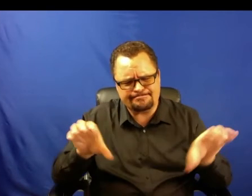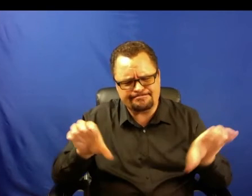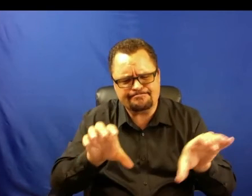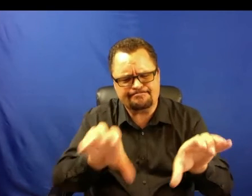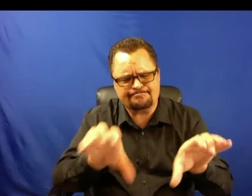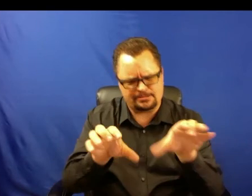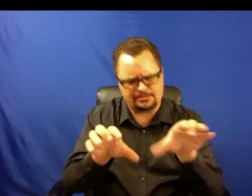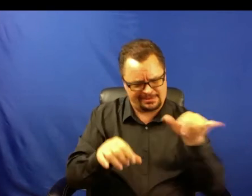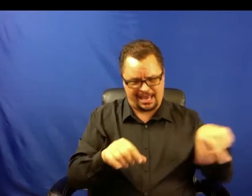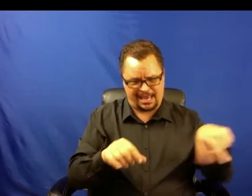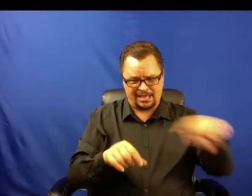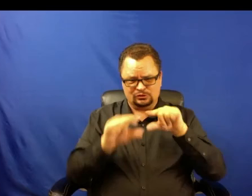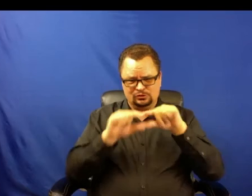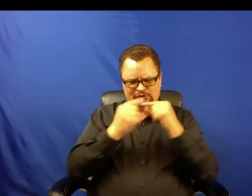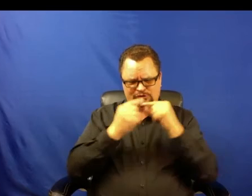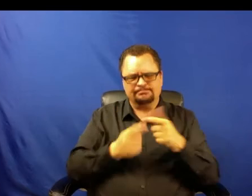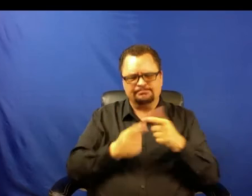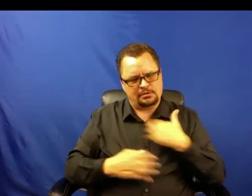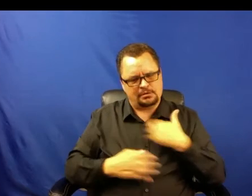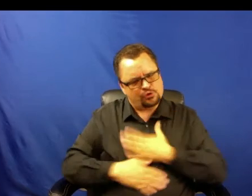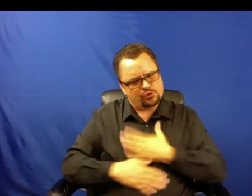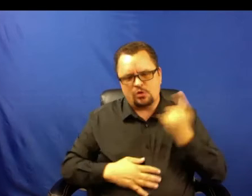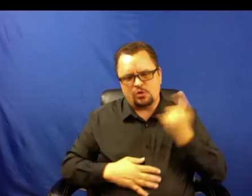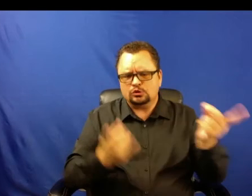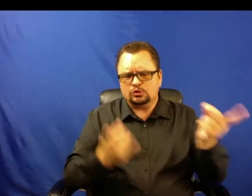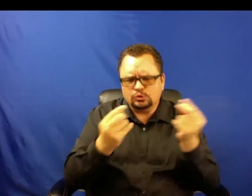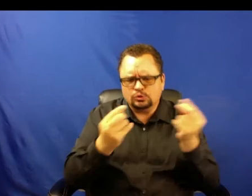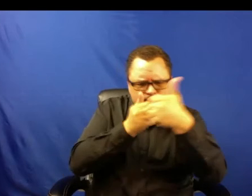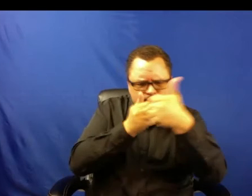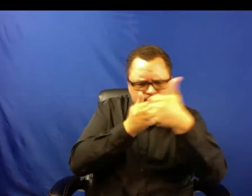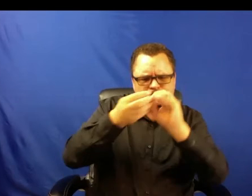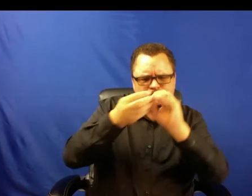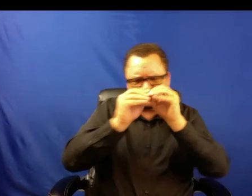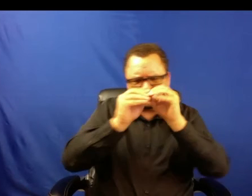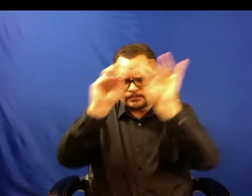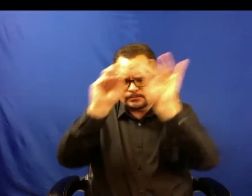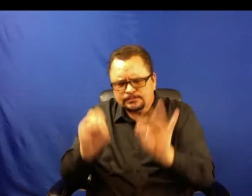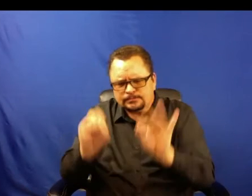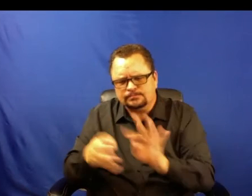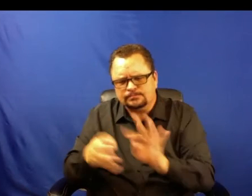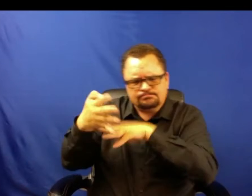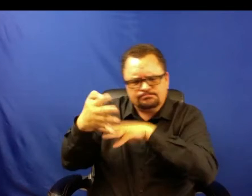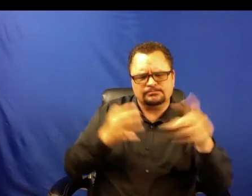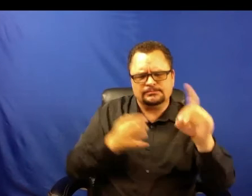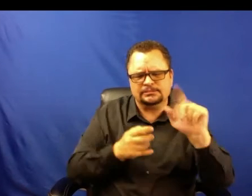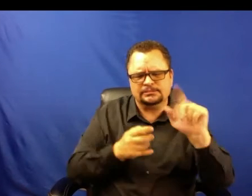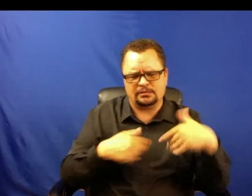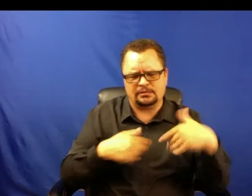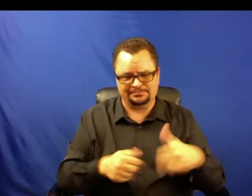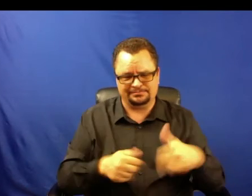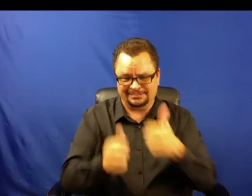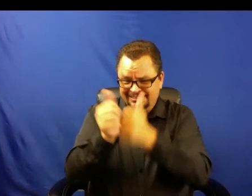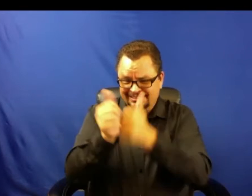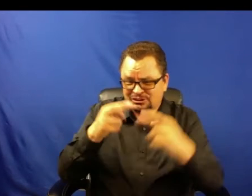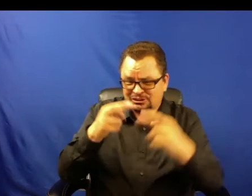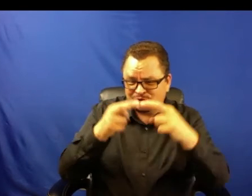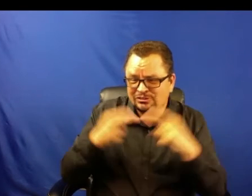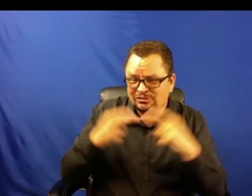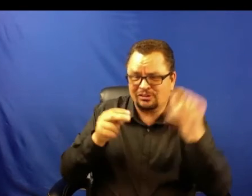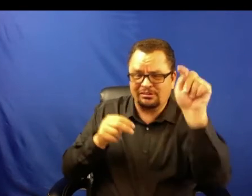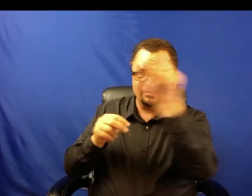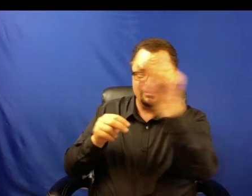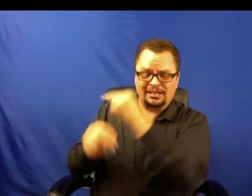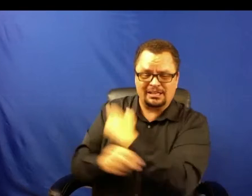a regional, each one of our hospital systems here. Yes. In our region is a system. Yeah. So this